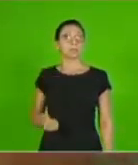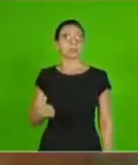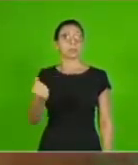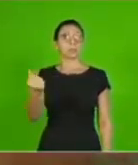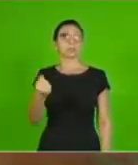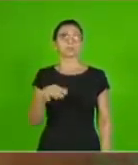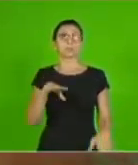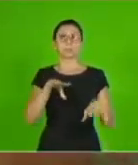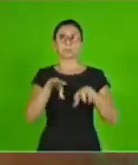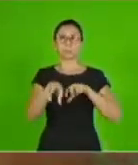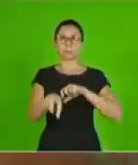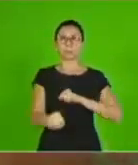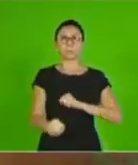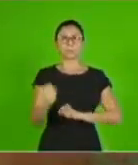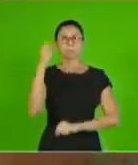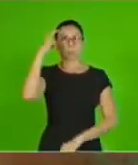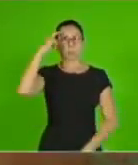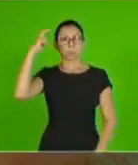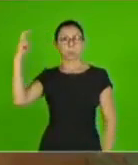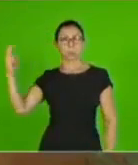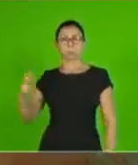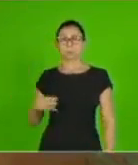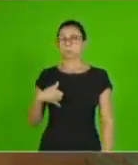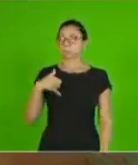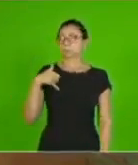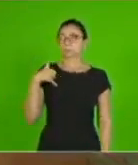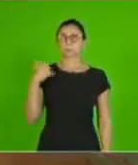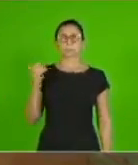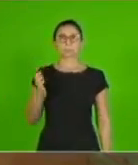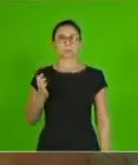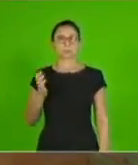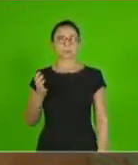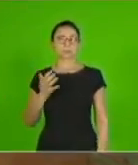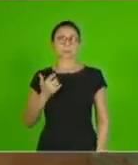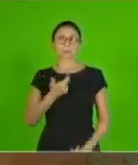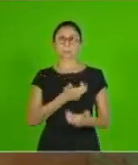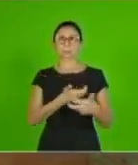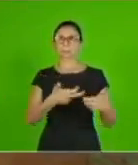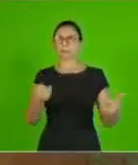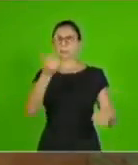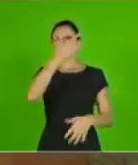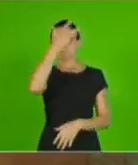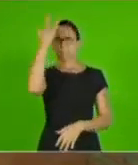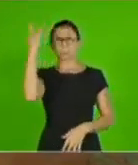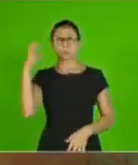rich temples. The Holy Spirit went to those who were humble.